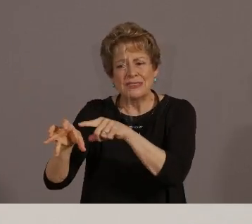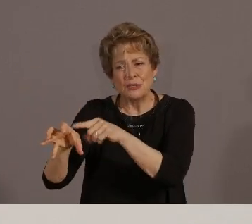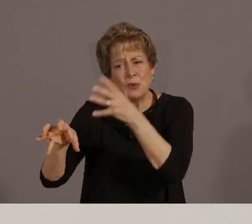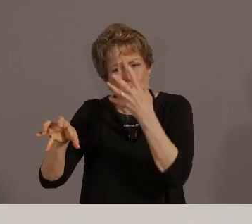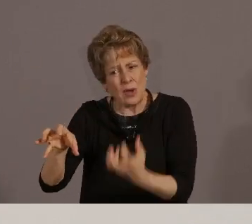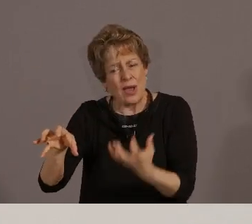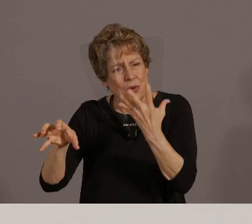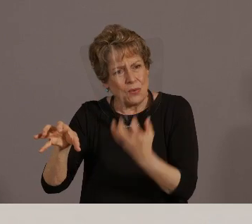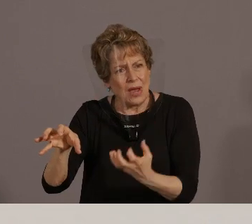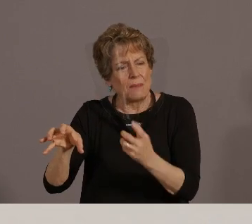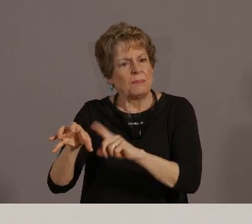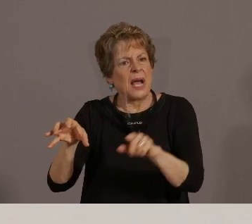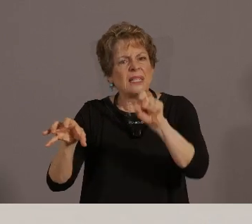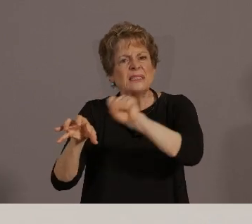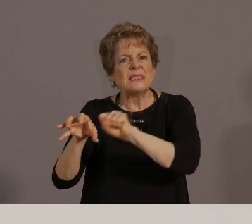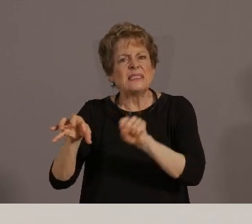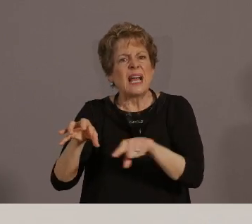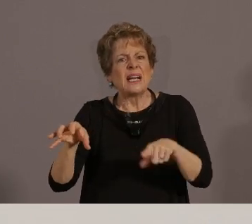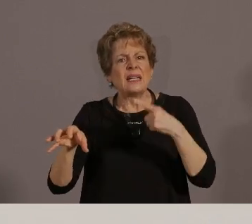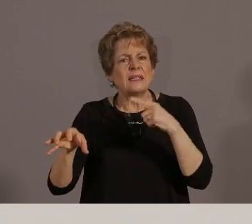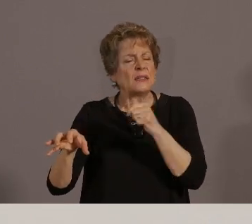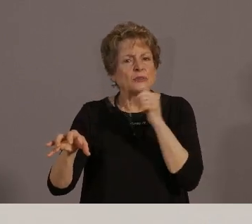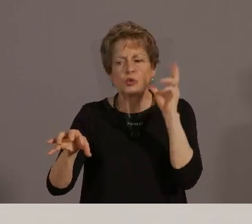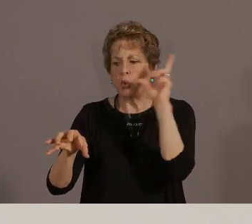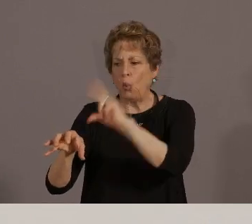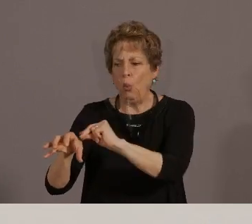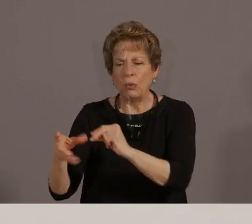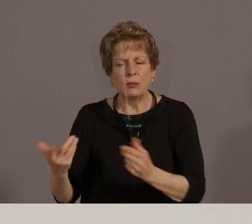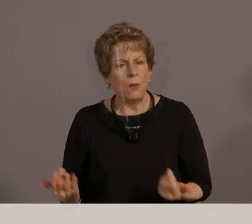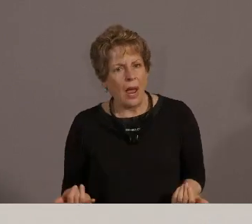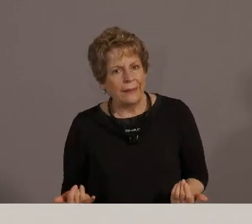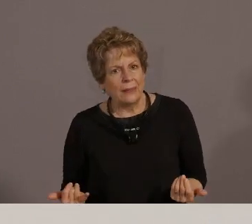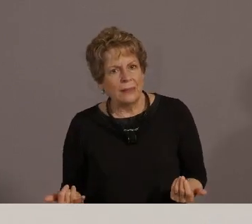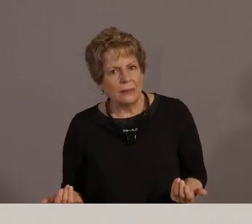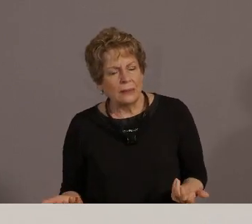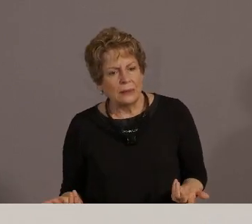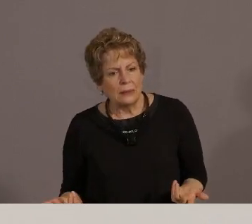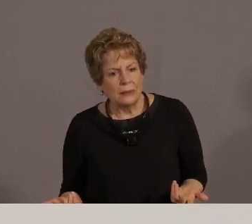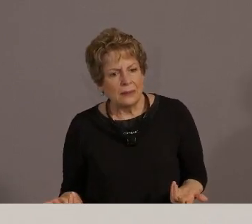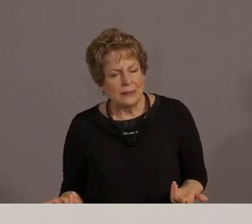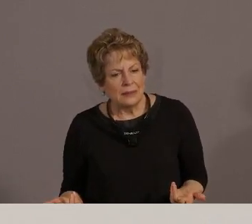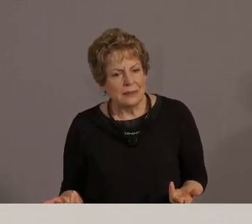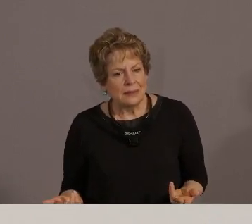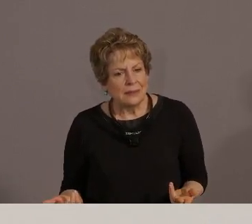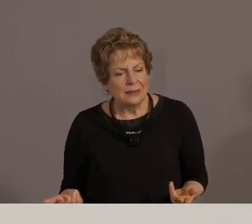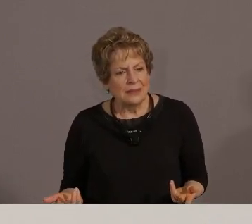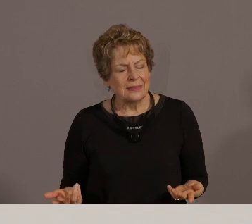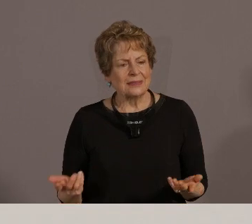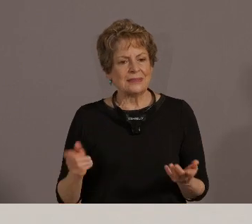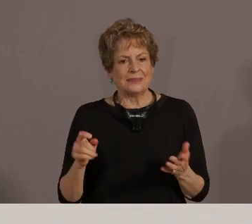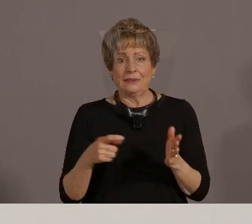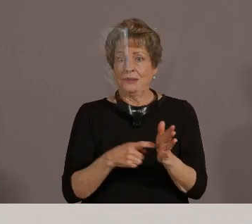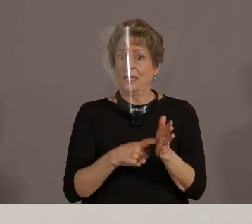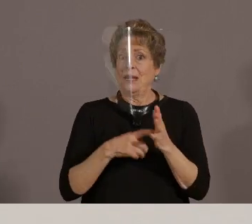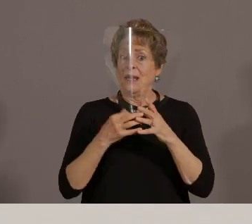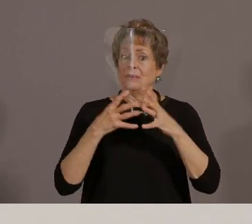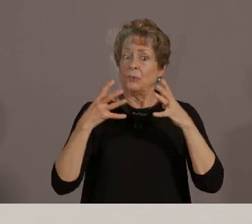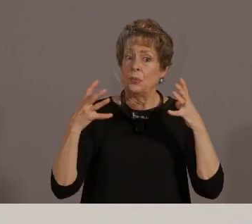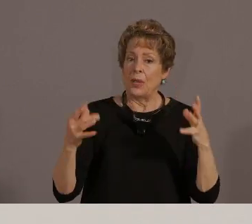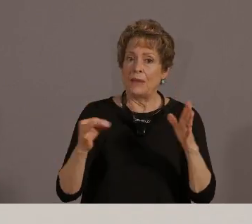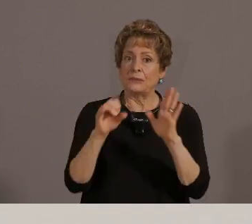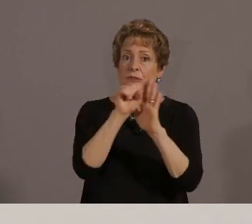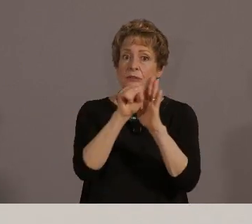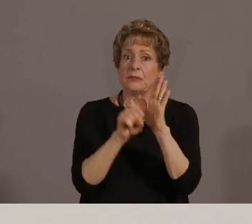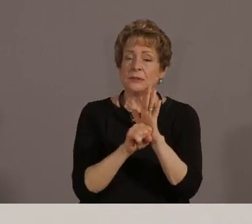want Pima County to have it? Because it still requires significant state resources and